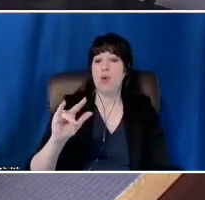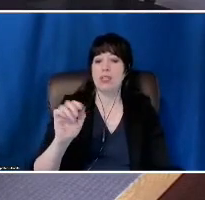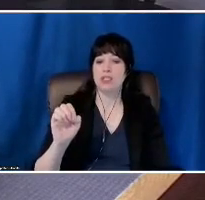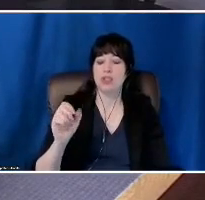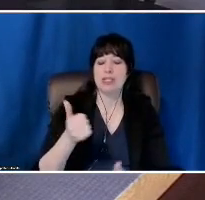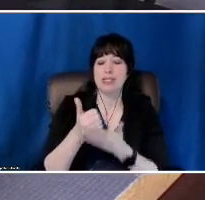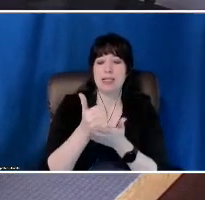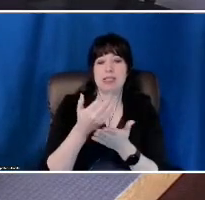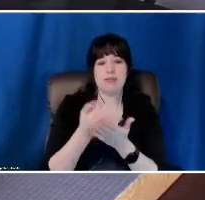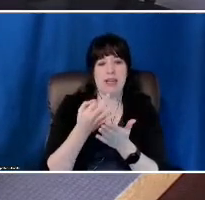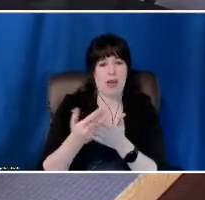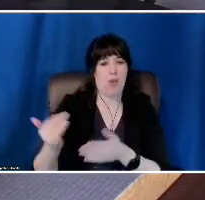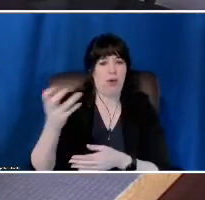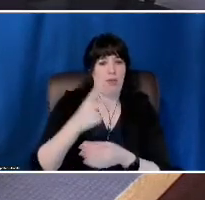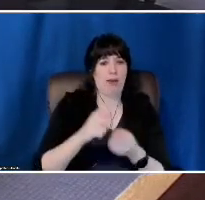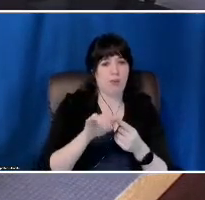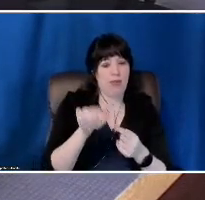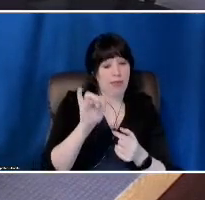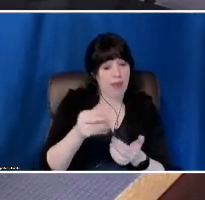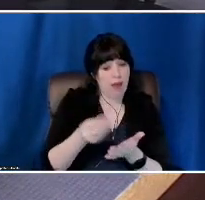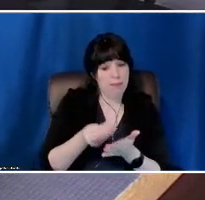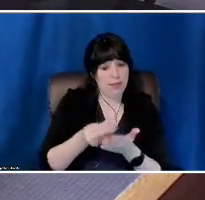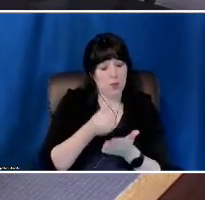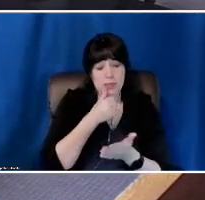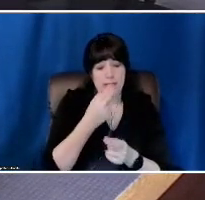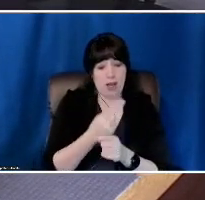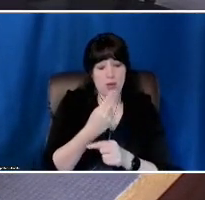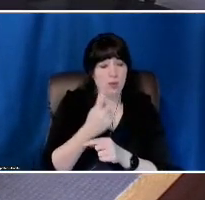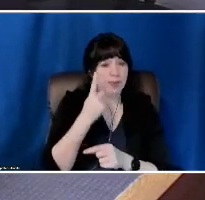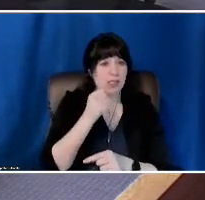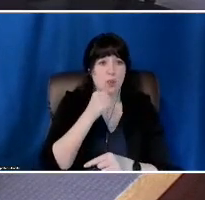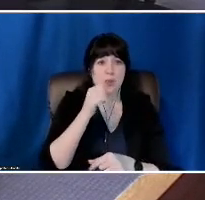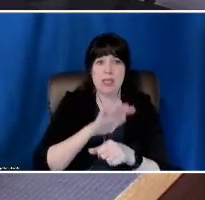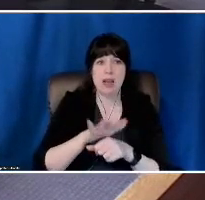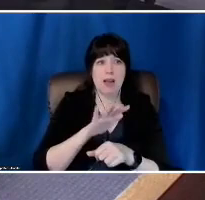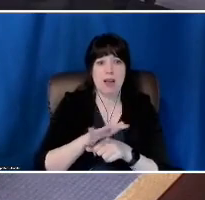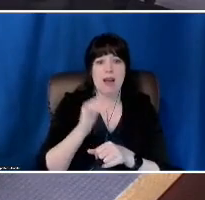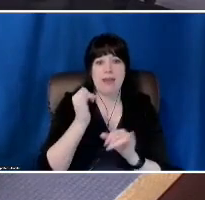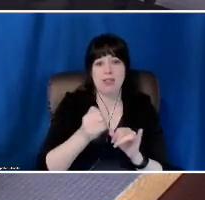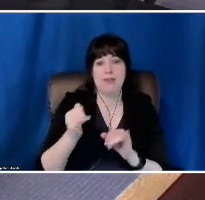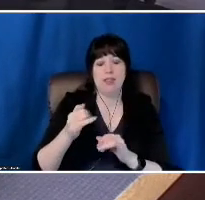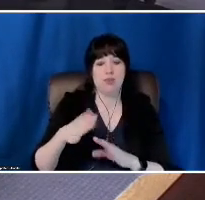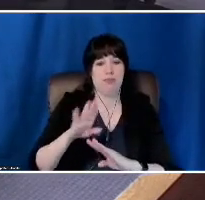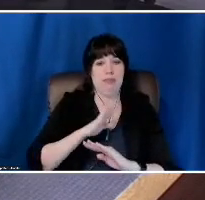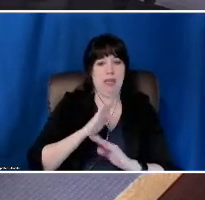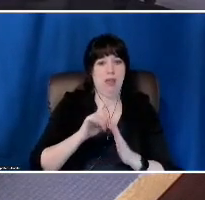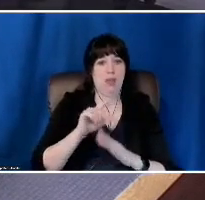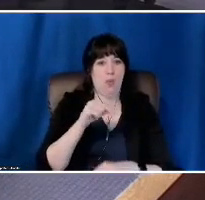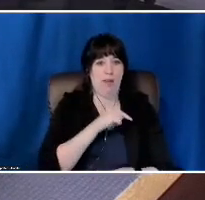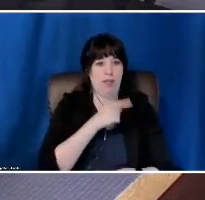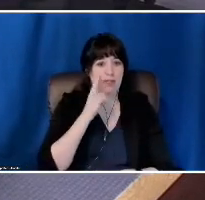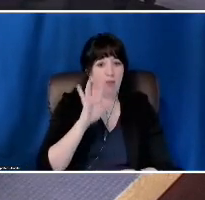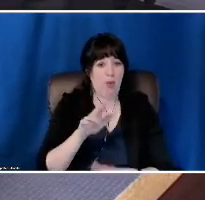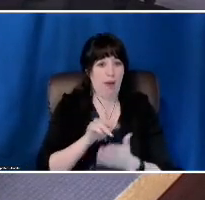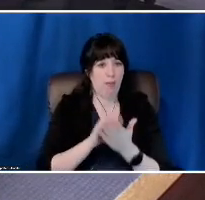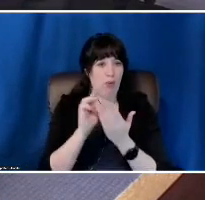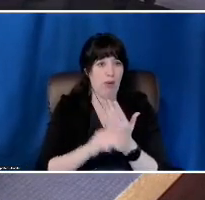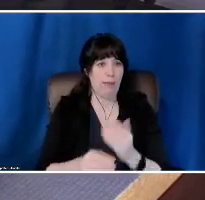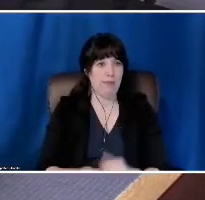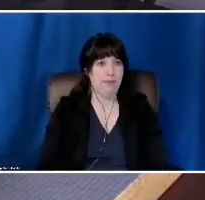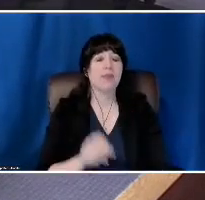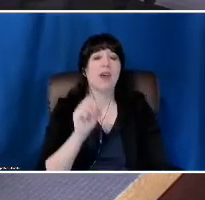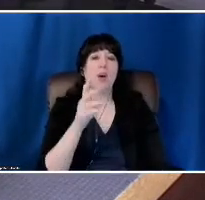that. That money was not used because there just weren't enough individuals that met the qualifications of the program. Thank you.